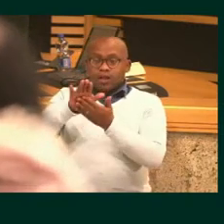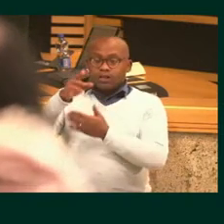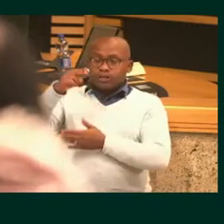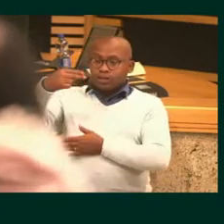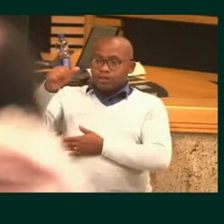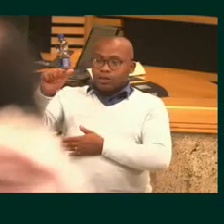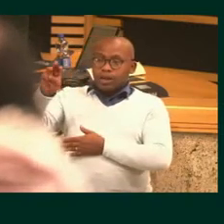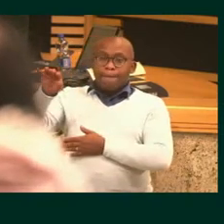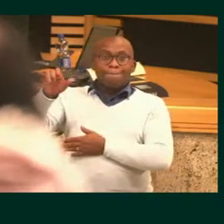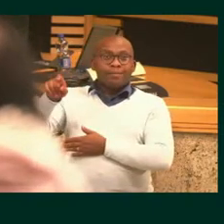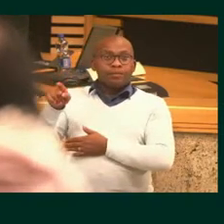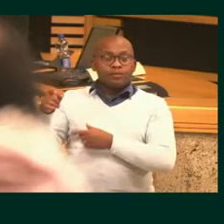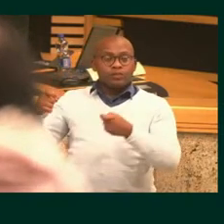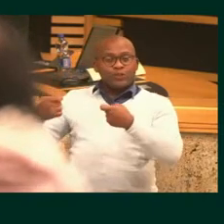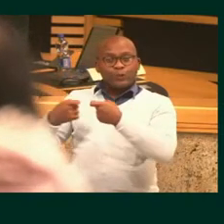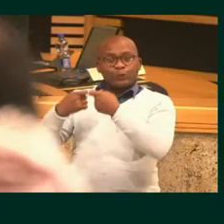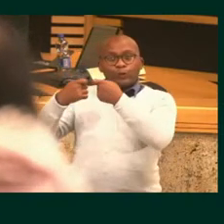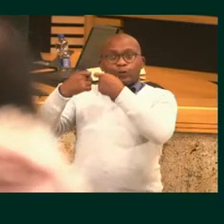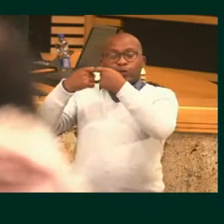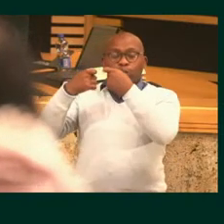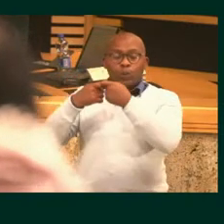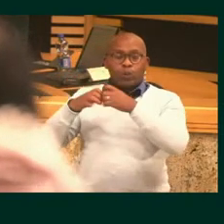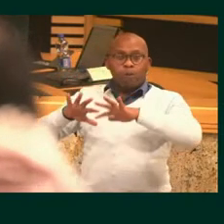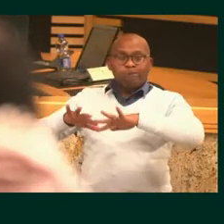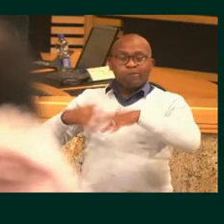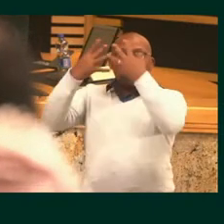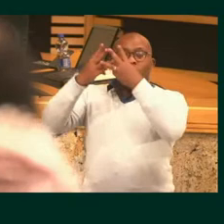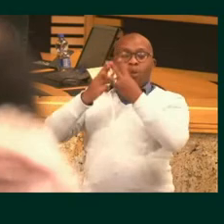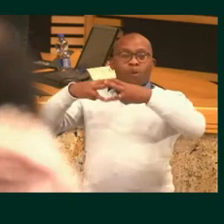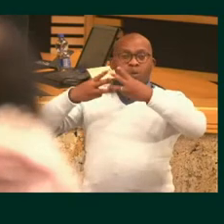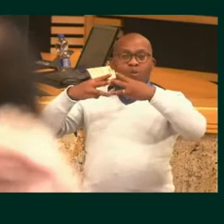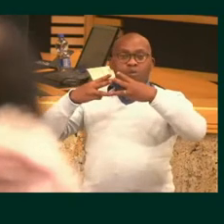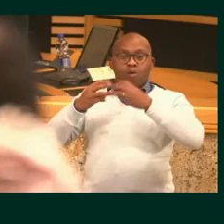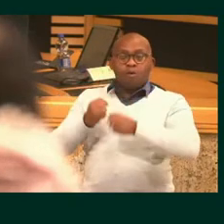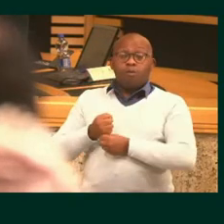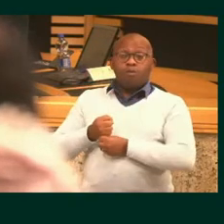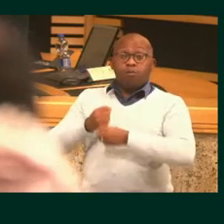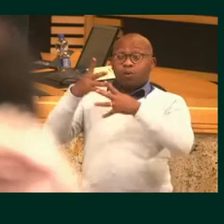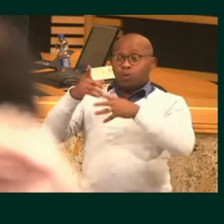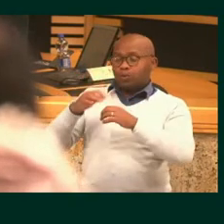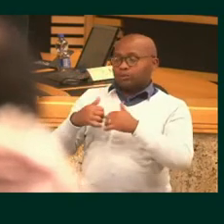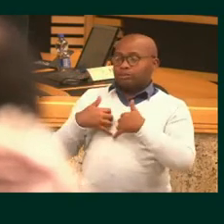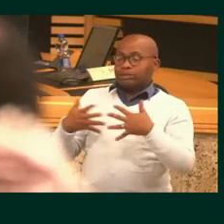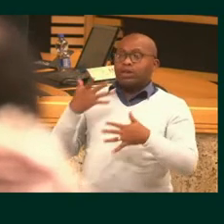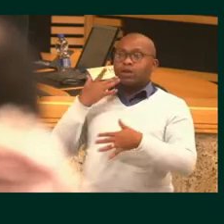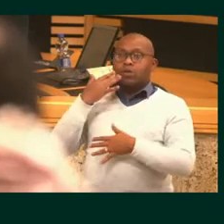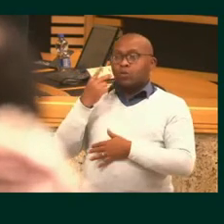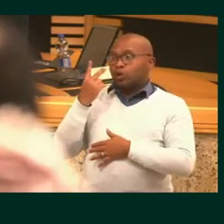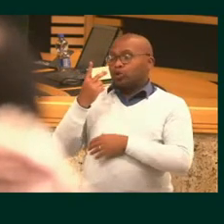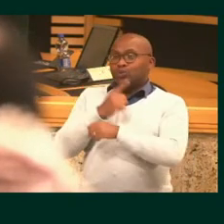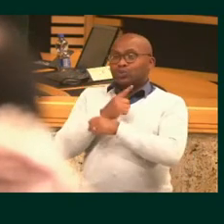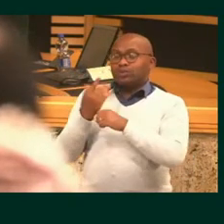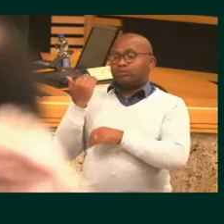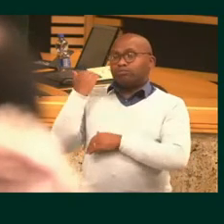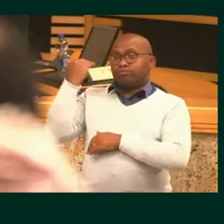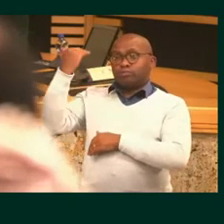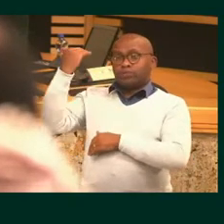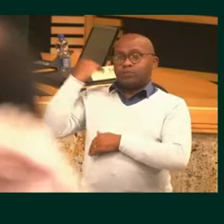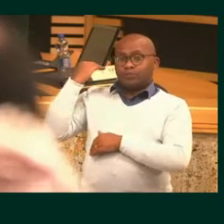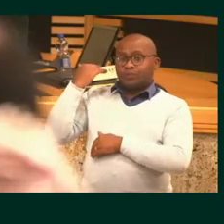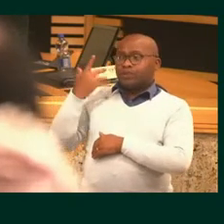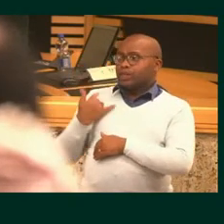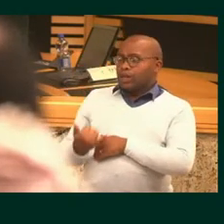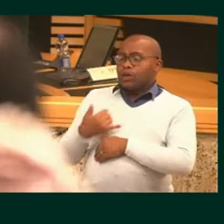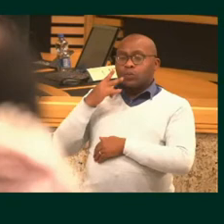2023 recognize that the long history behind this conflict that has caused Untold suffering by the